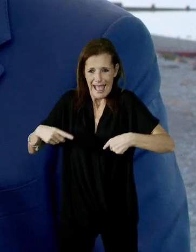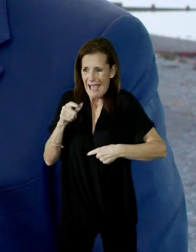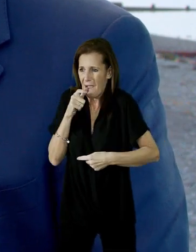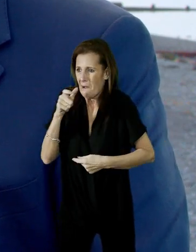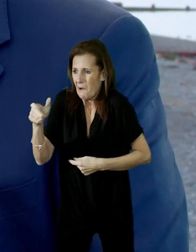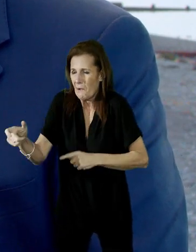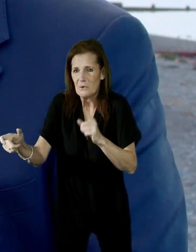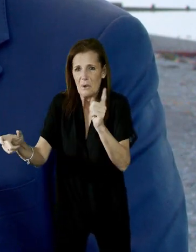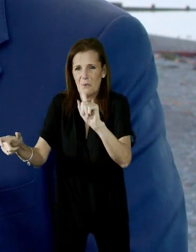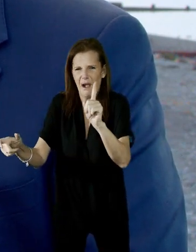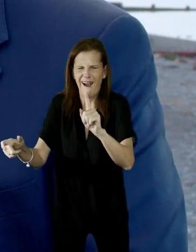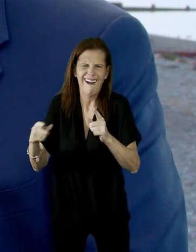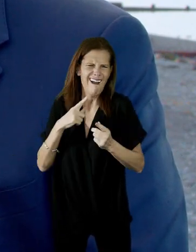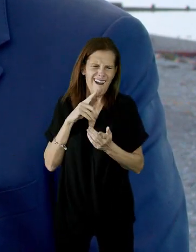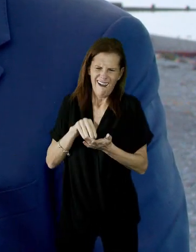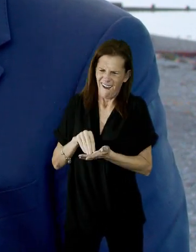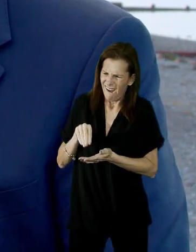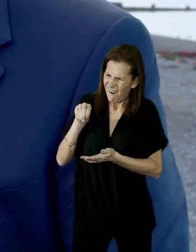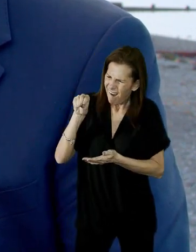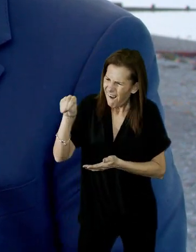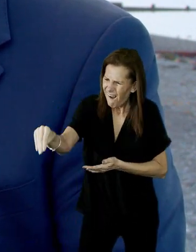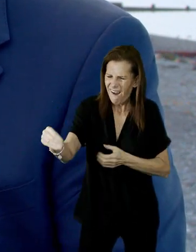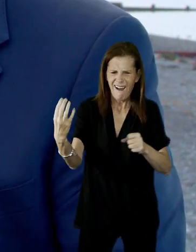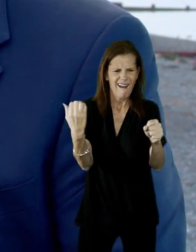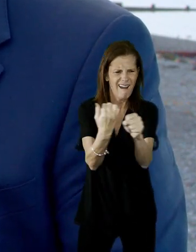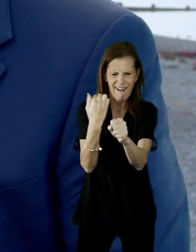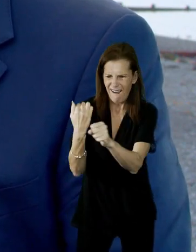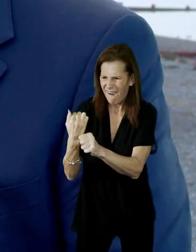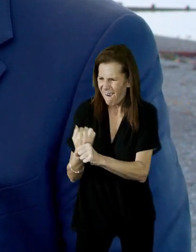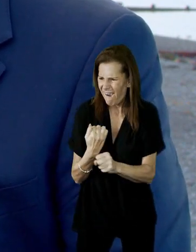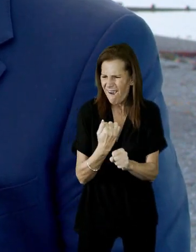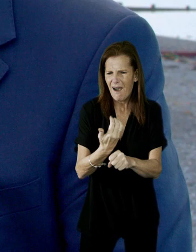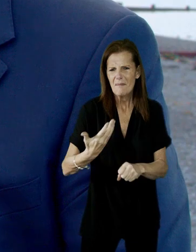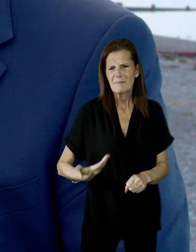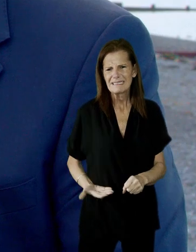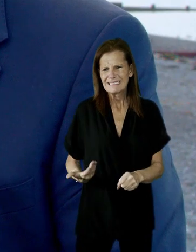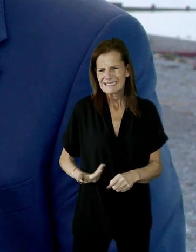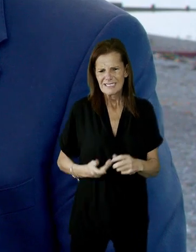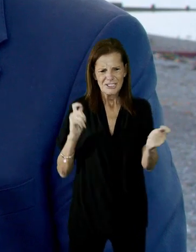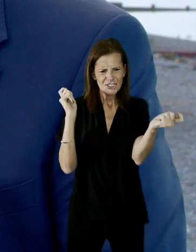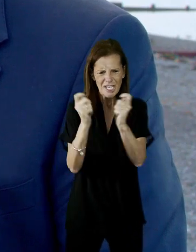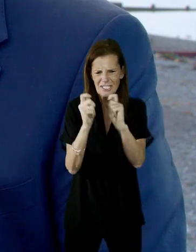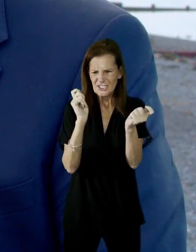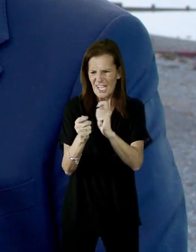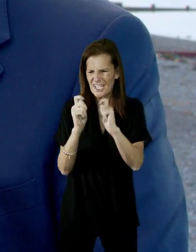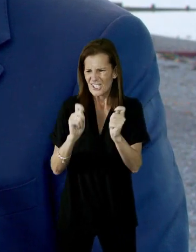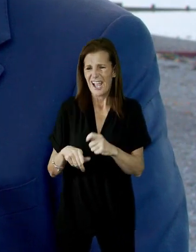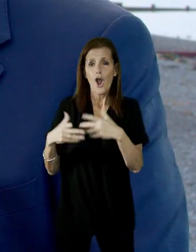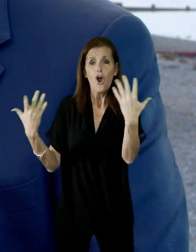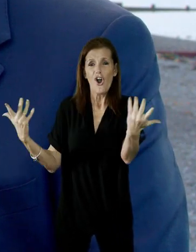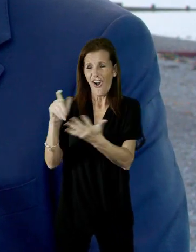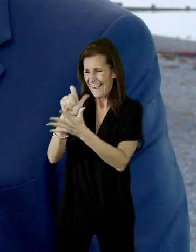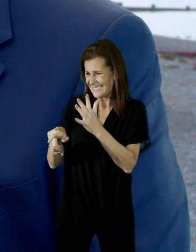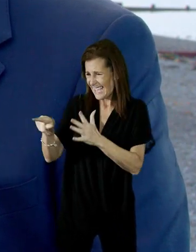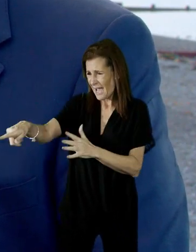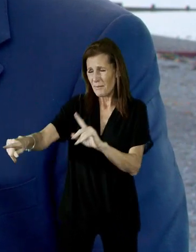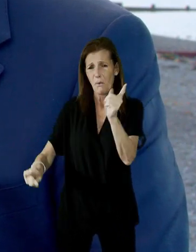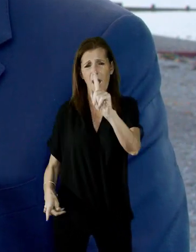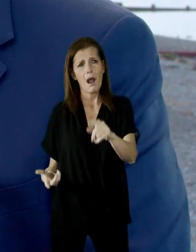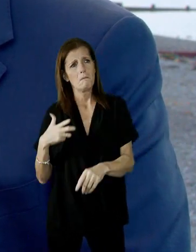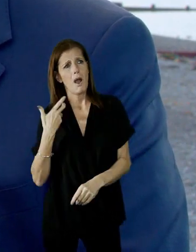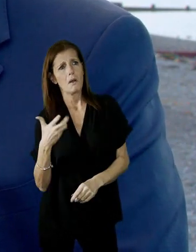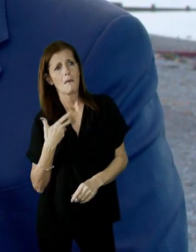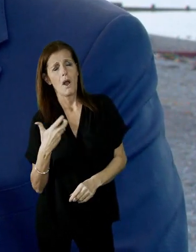me a fortune to make all these changes to my business, or all they do is complain.